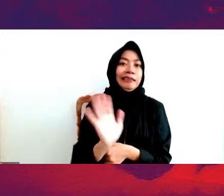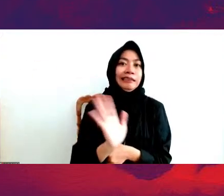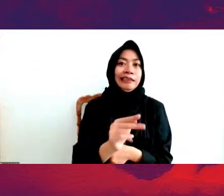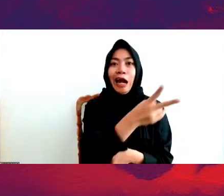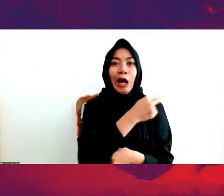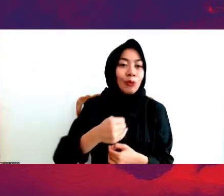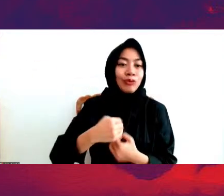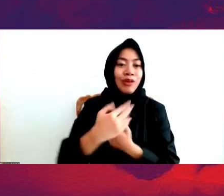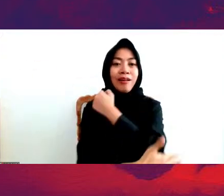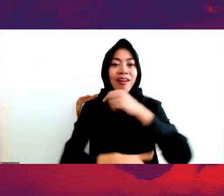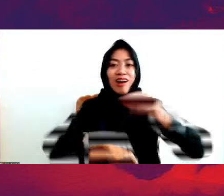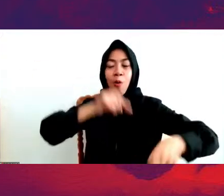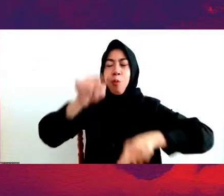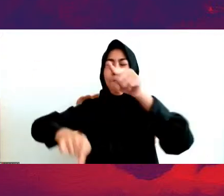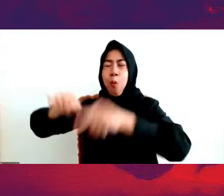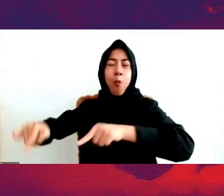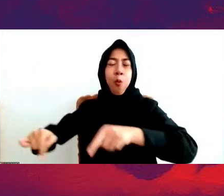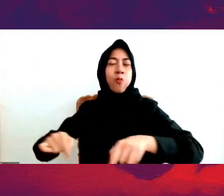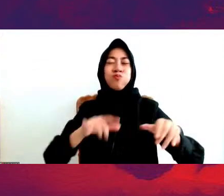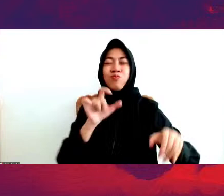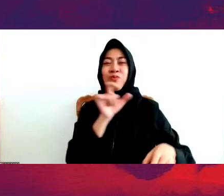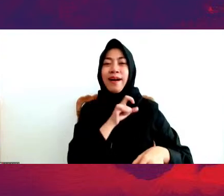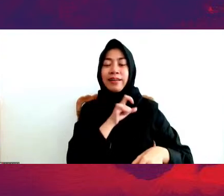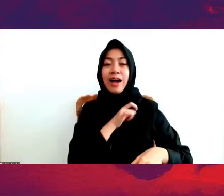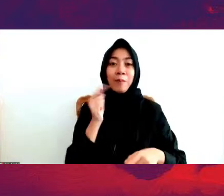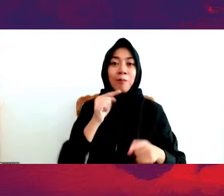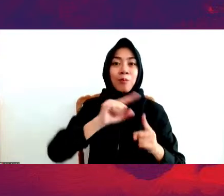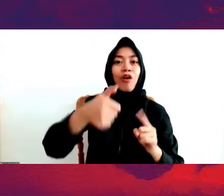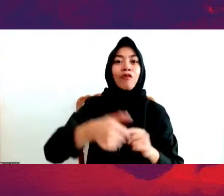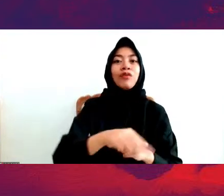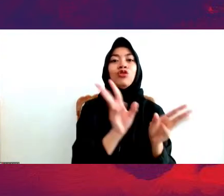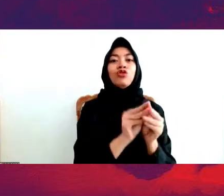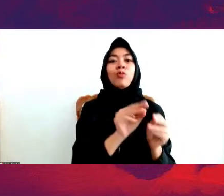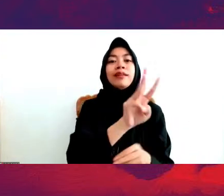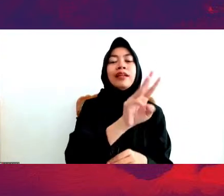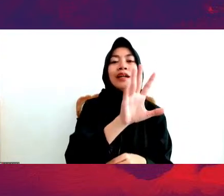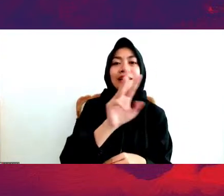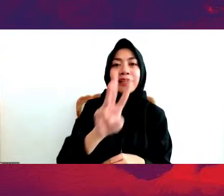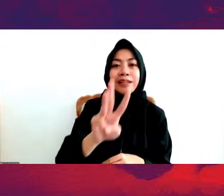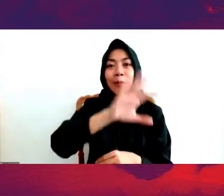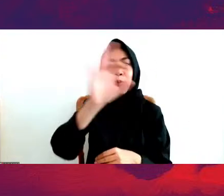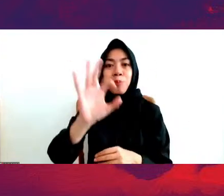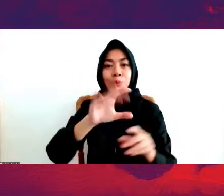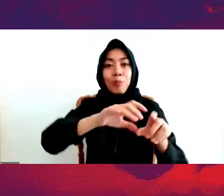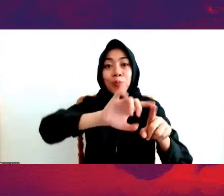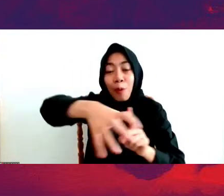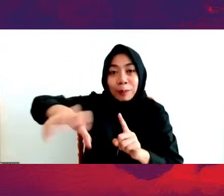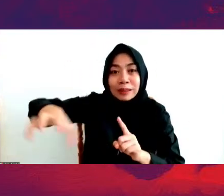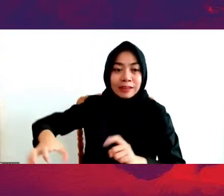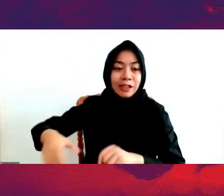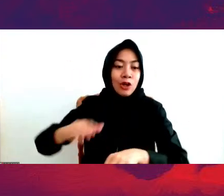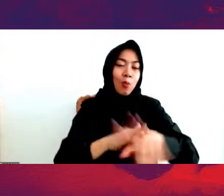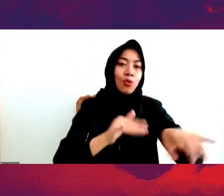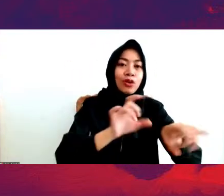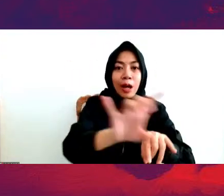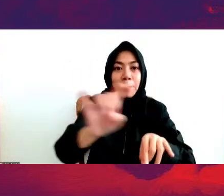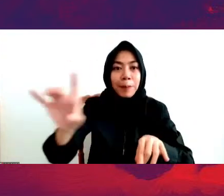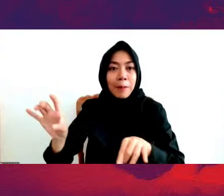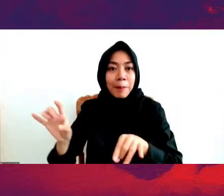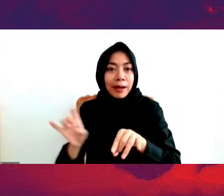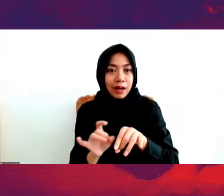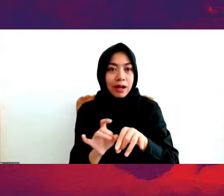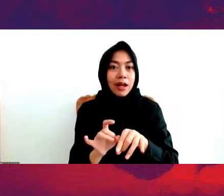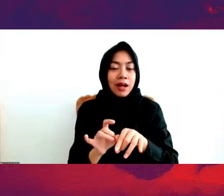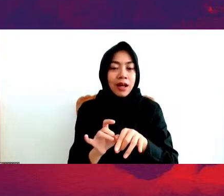34 or 35 provinces, with such huge variation. The selection of indicator